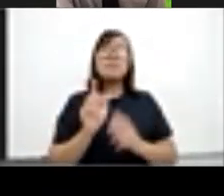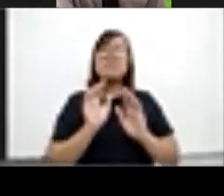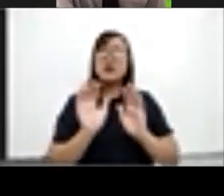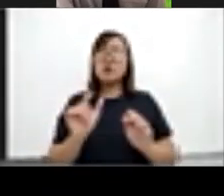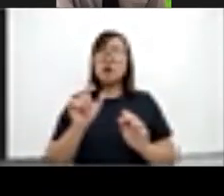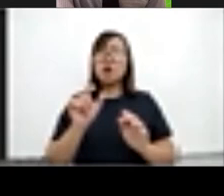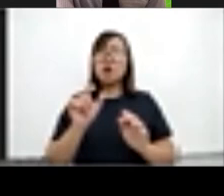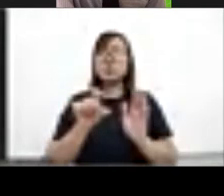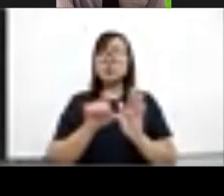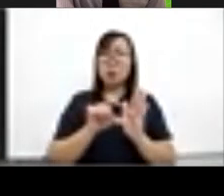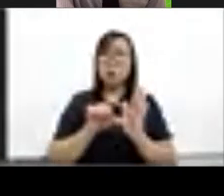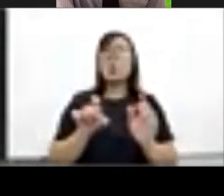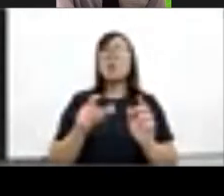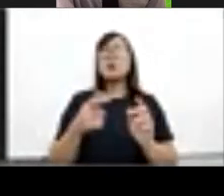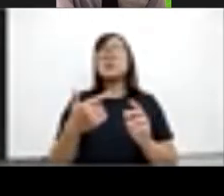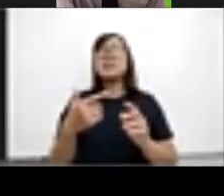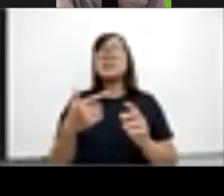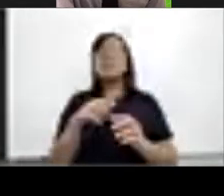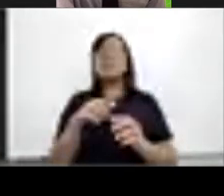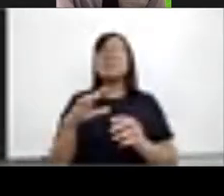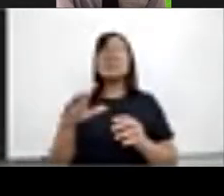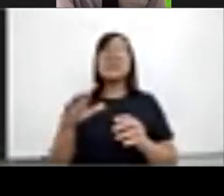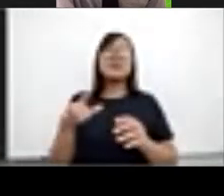home and that's worth